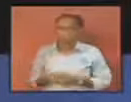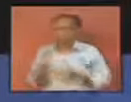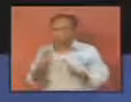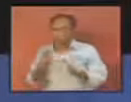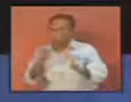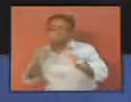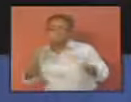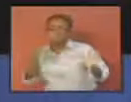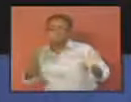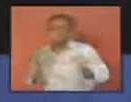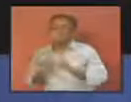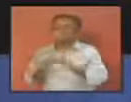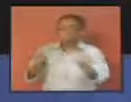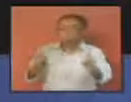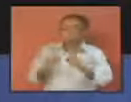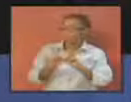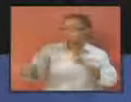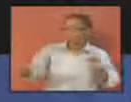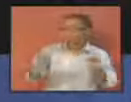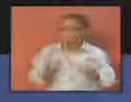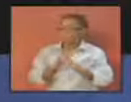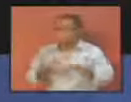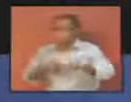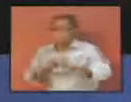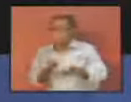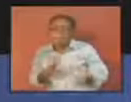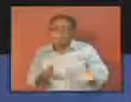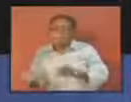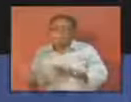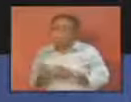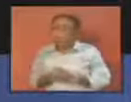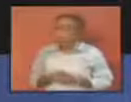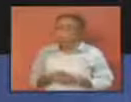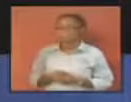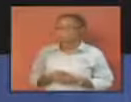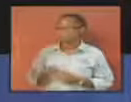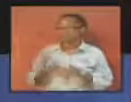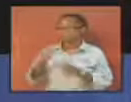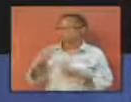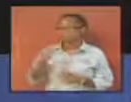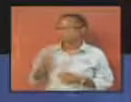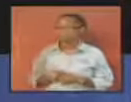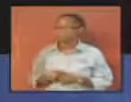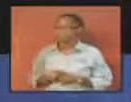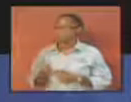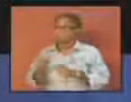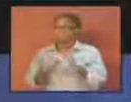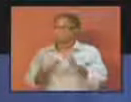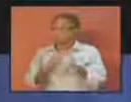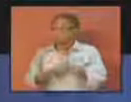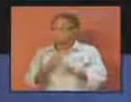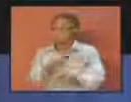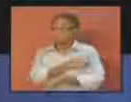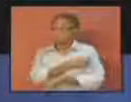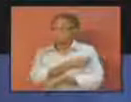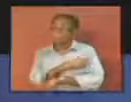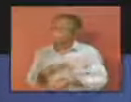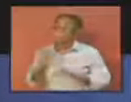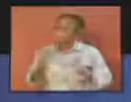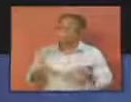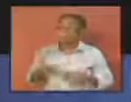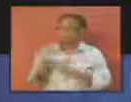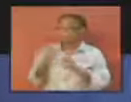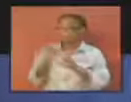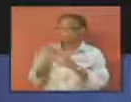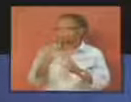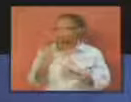to choose their treatment or even refuse treatment or anything or along those lines. Some persons have raised concerns with me that they